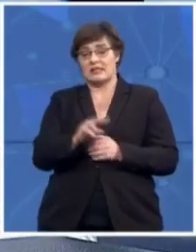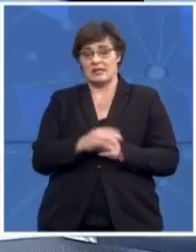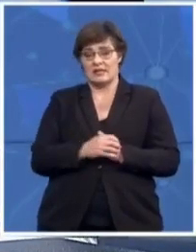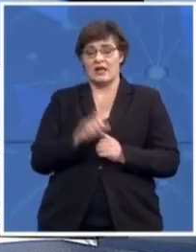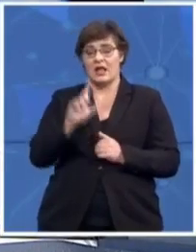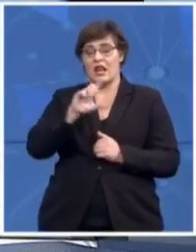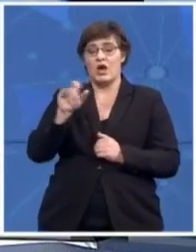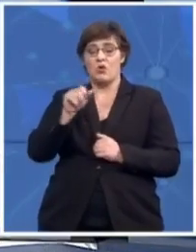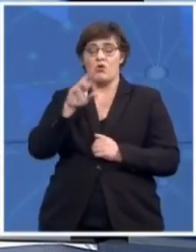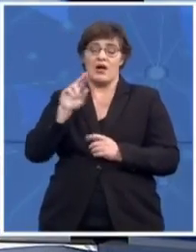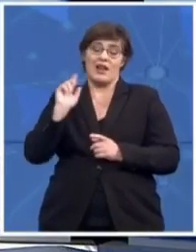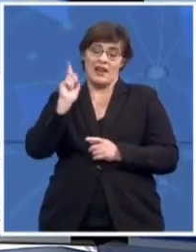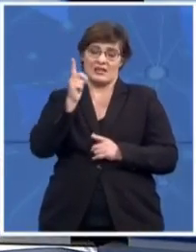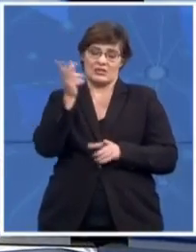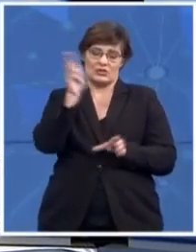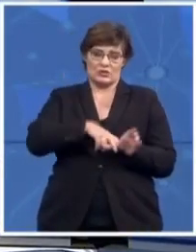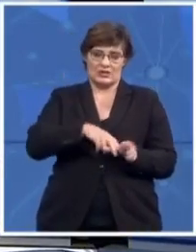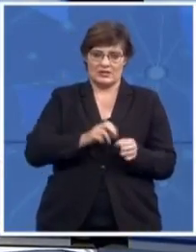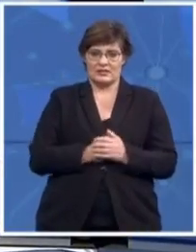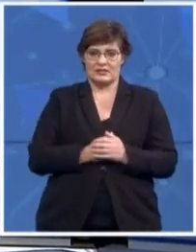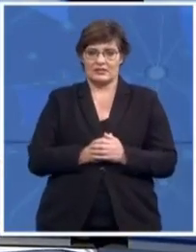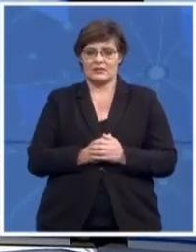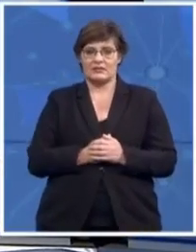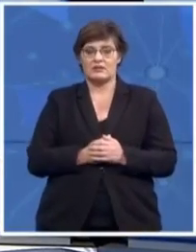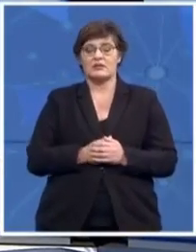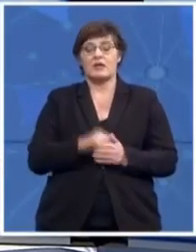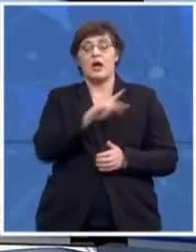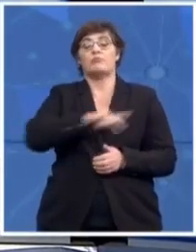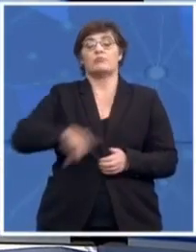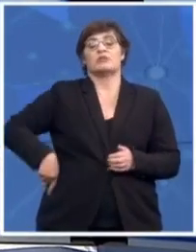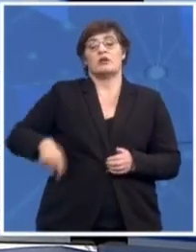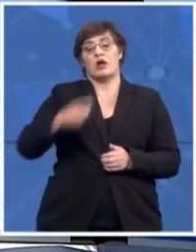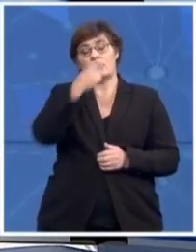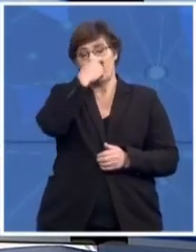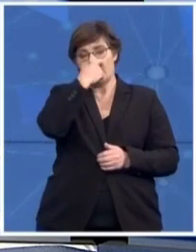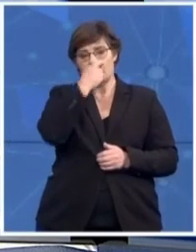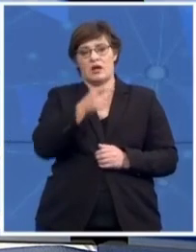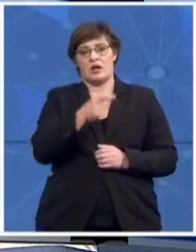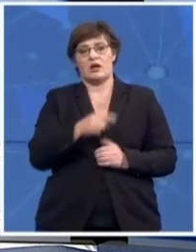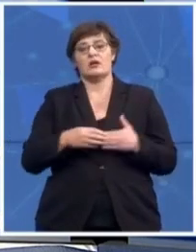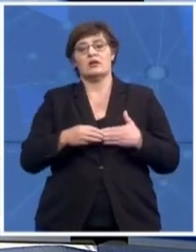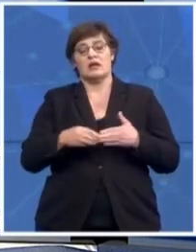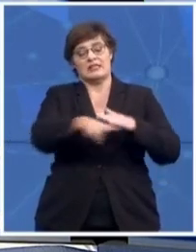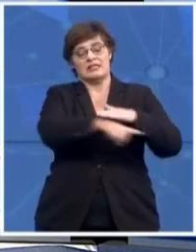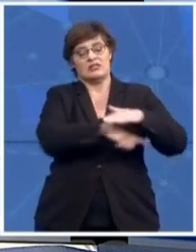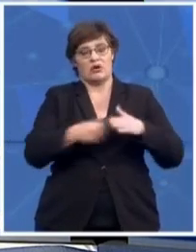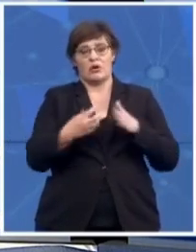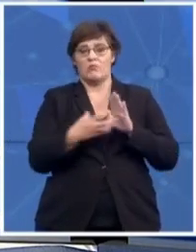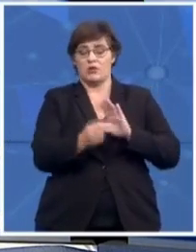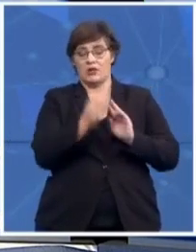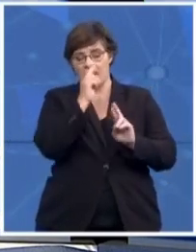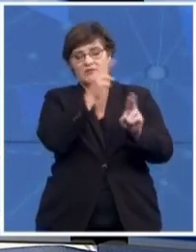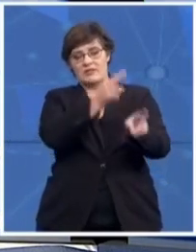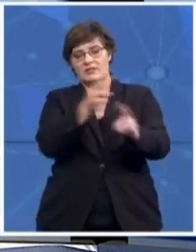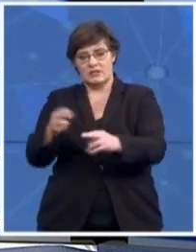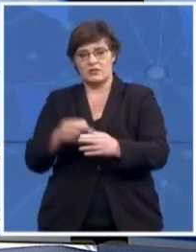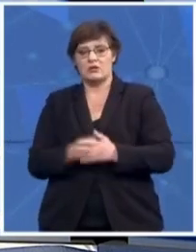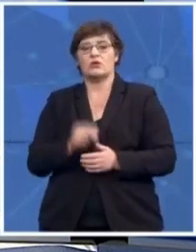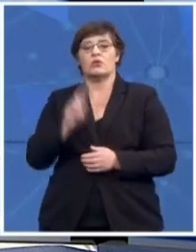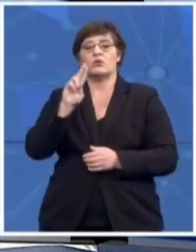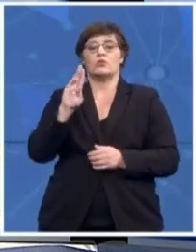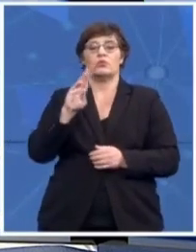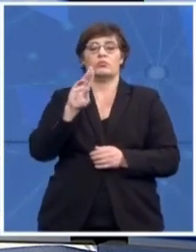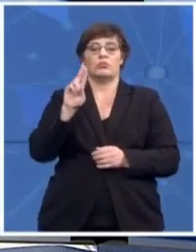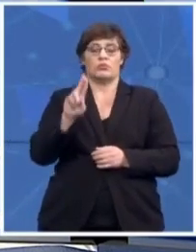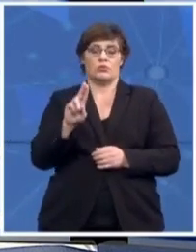Well, President Cyril Ramaphosa will today lead a district development model visit to the Ugu district on KwaZulu-Natal's south coast. The visit